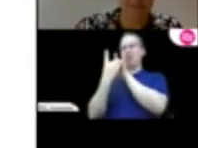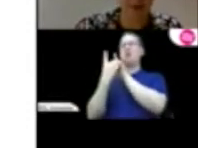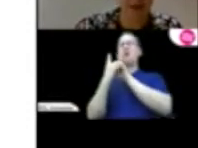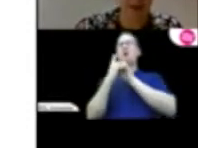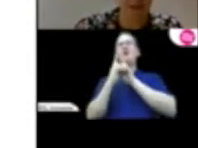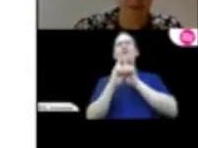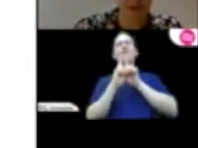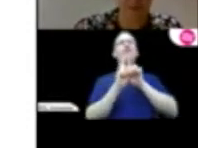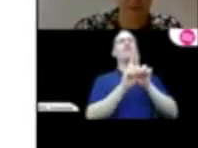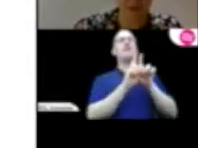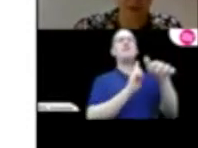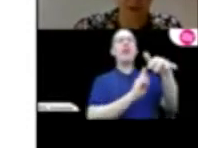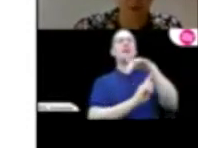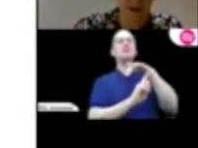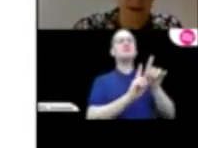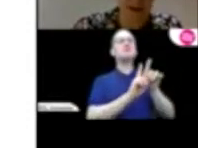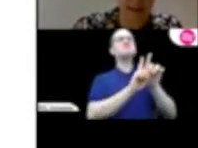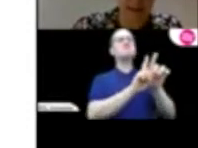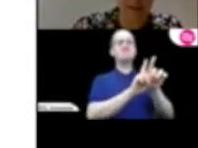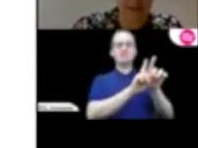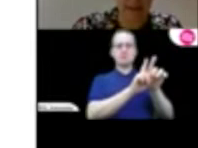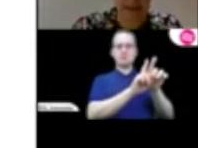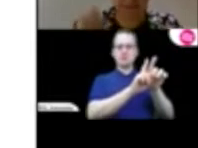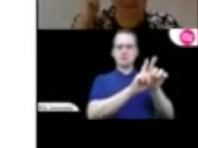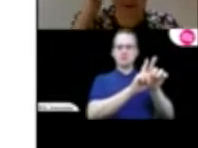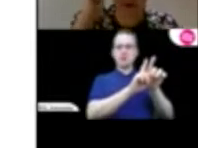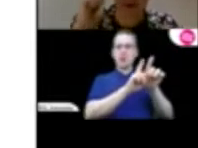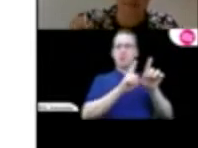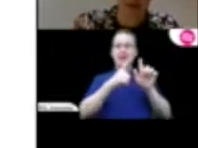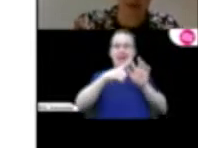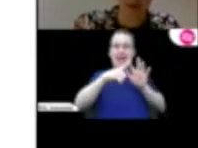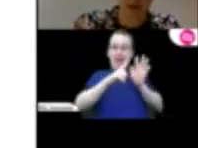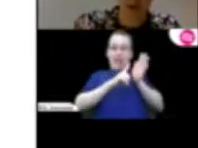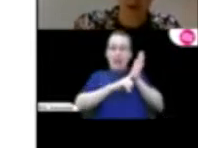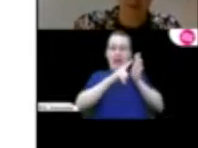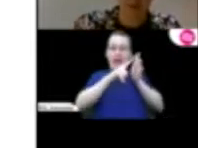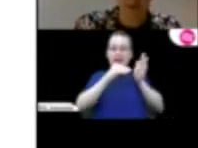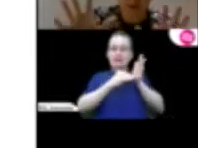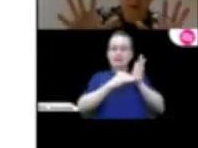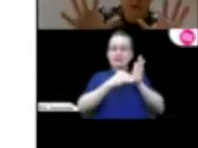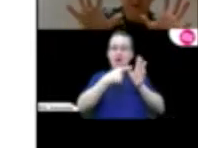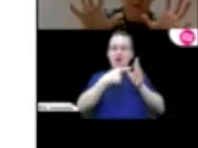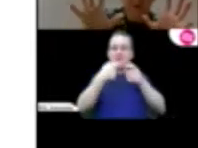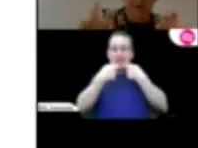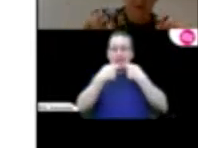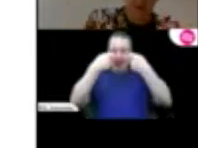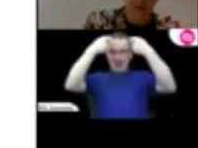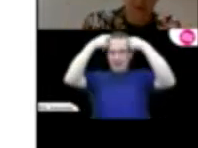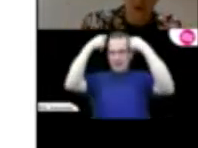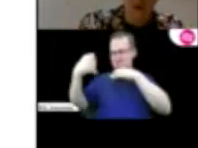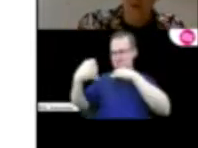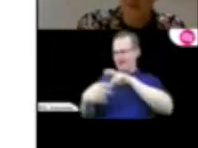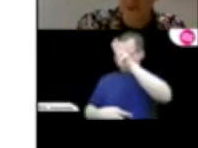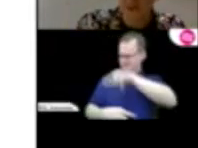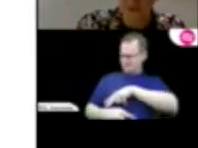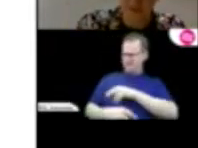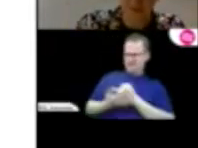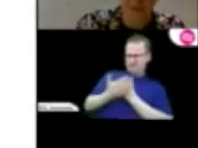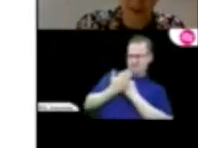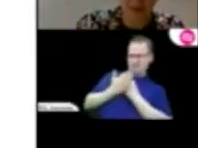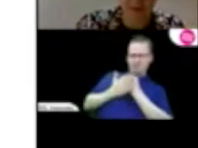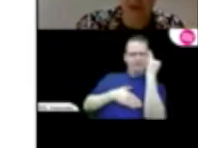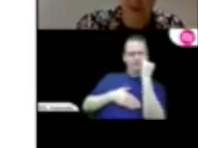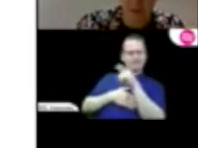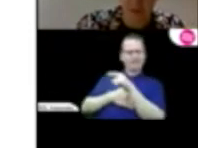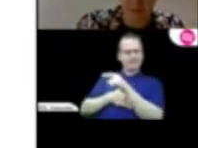place. However, when Eliza lifted her veil, the bloke took offence, first to